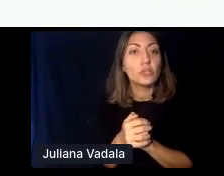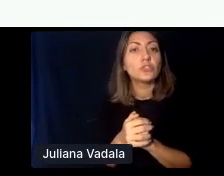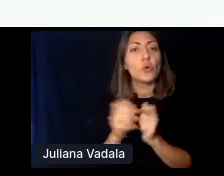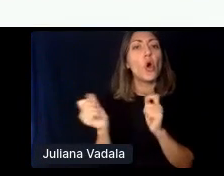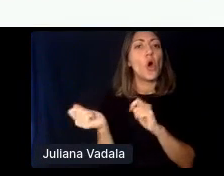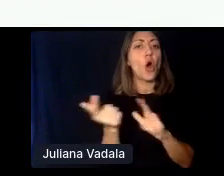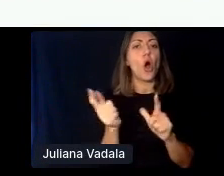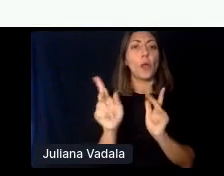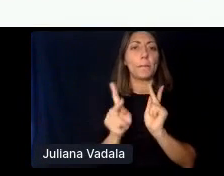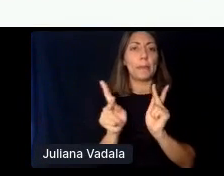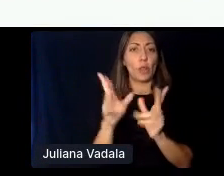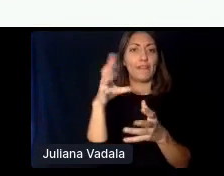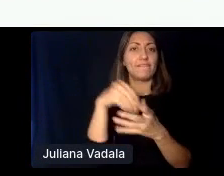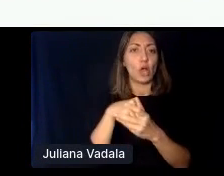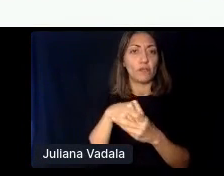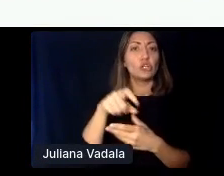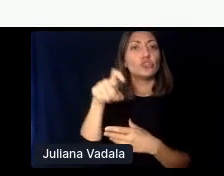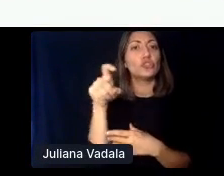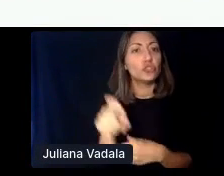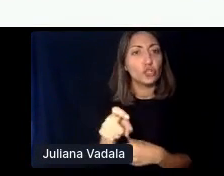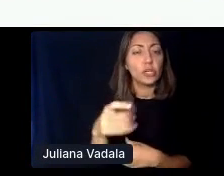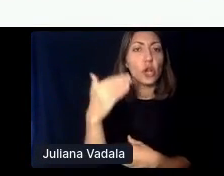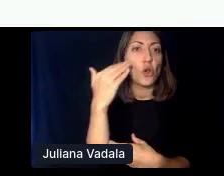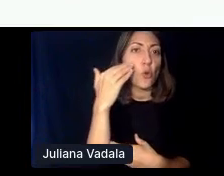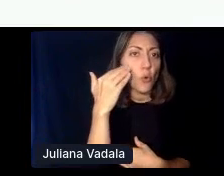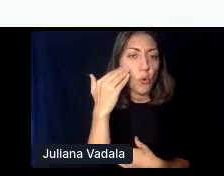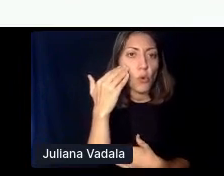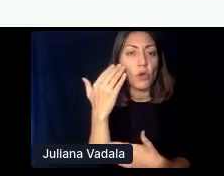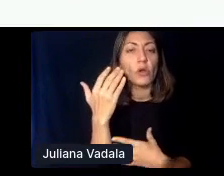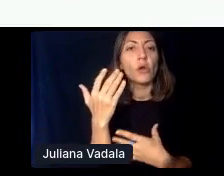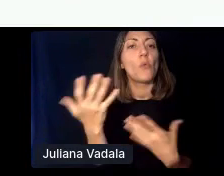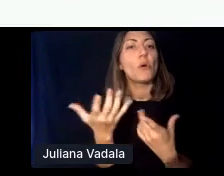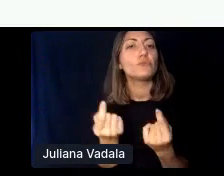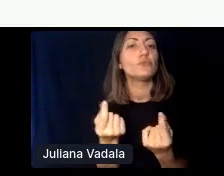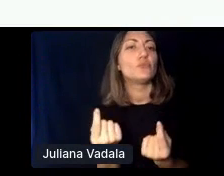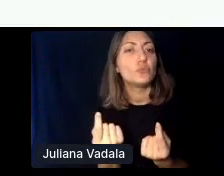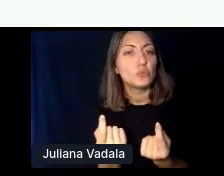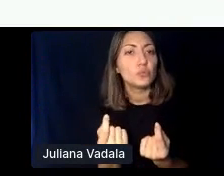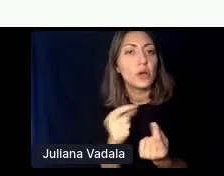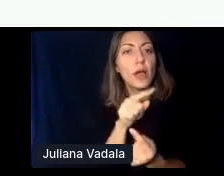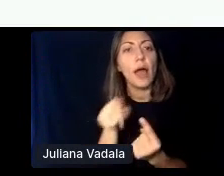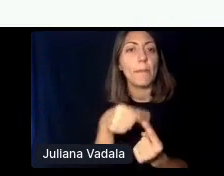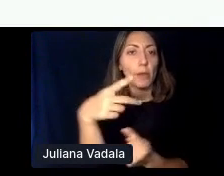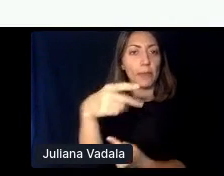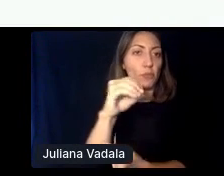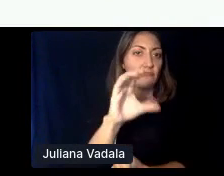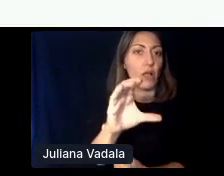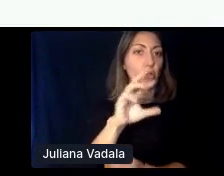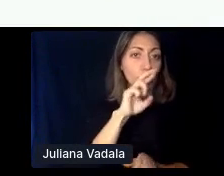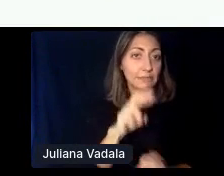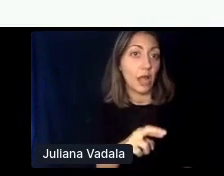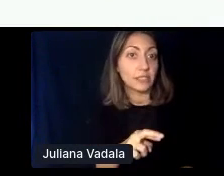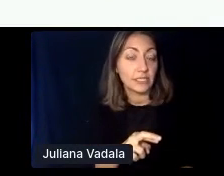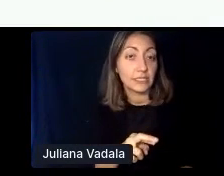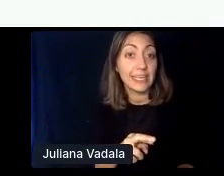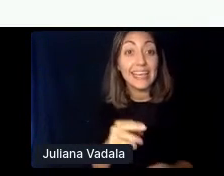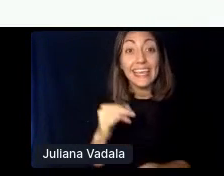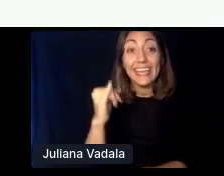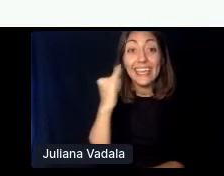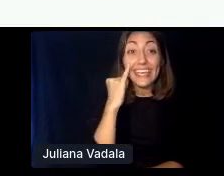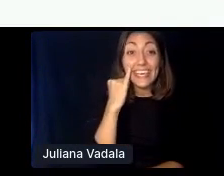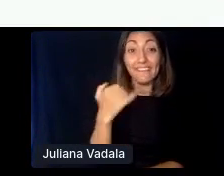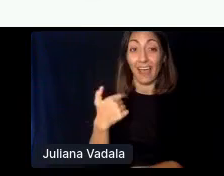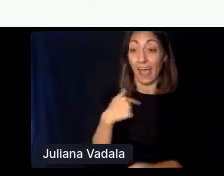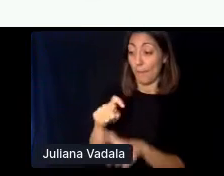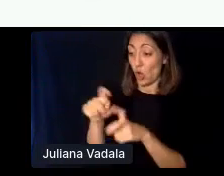color. And if the texter is only finding and using this pre-written text because of an assumption about the race of the voter, that demonstrates a set of attitudes